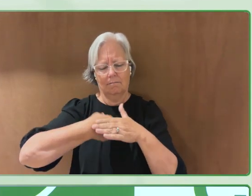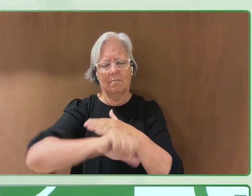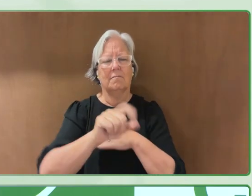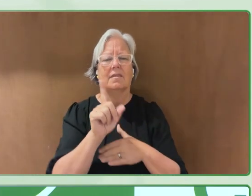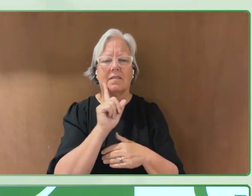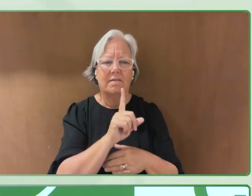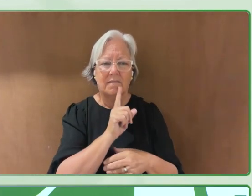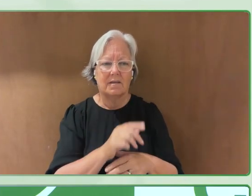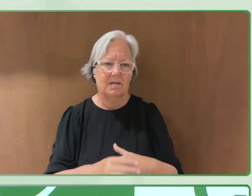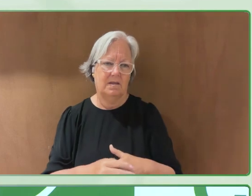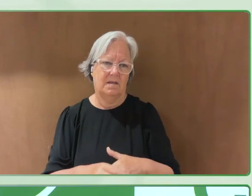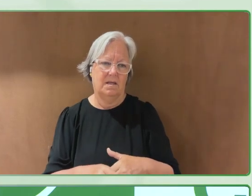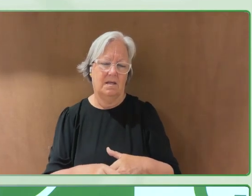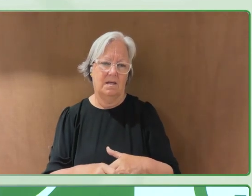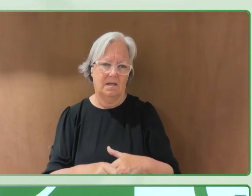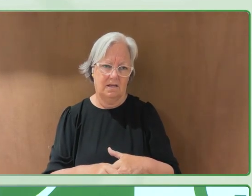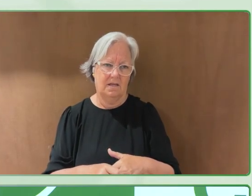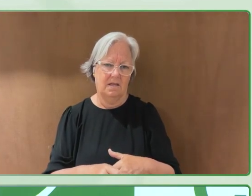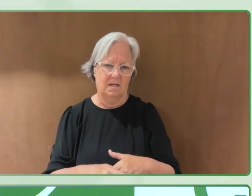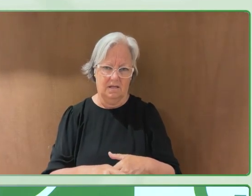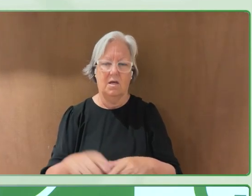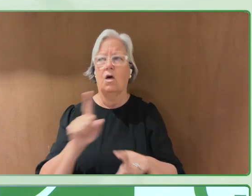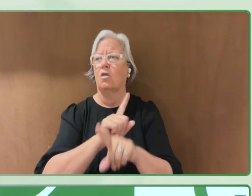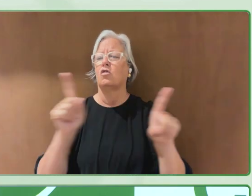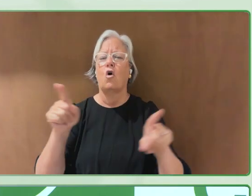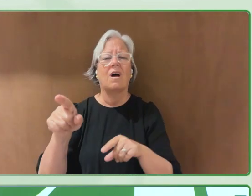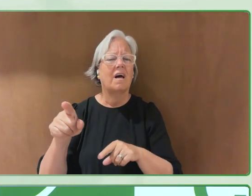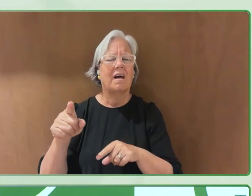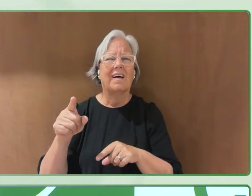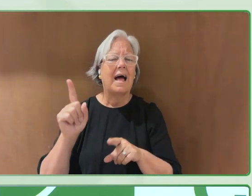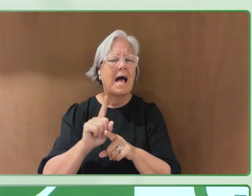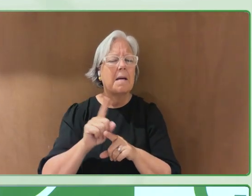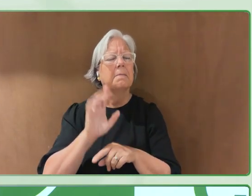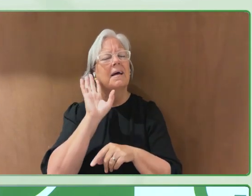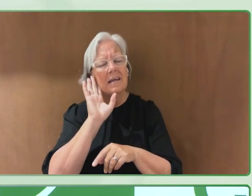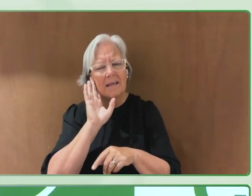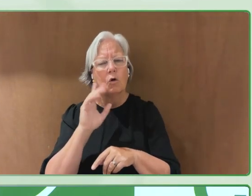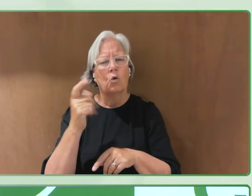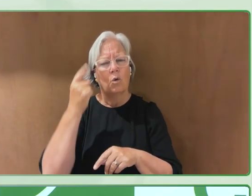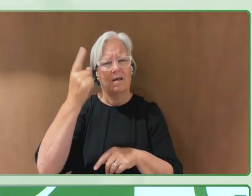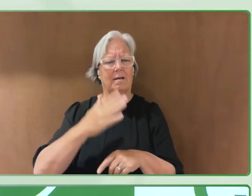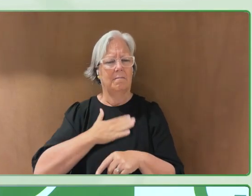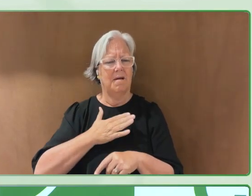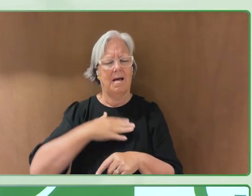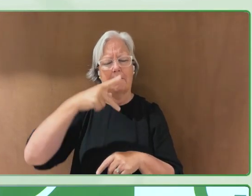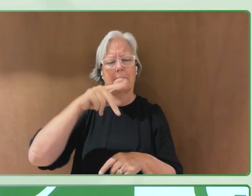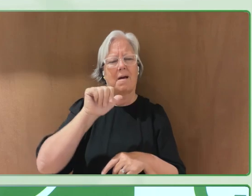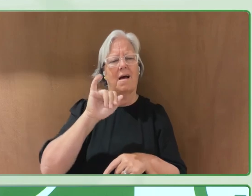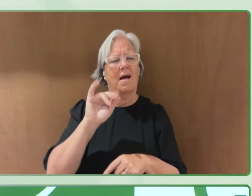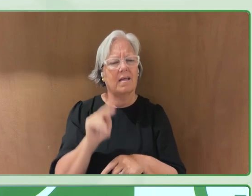No one was able to listen to me and understand my pain point. I was